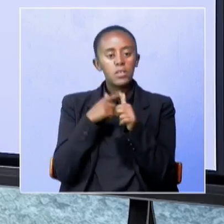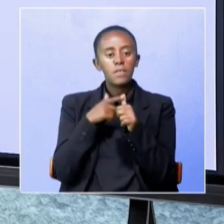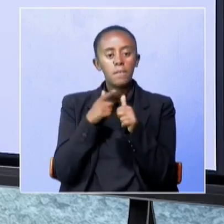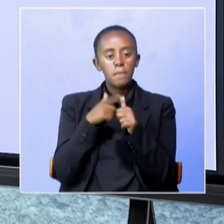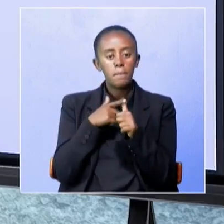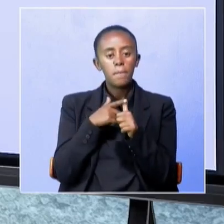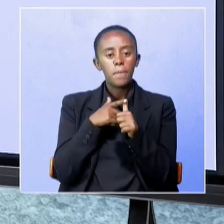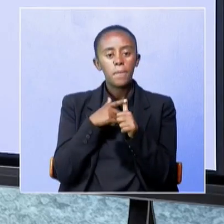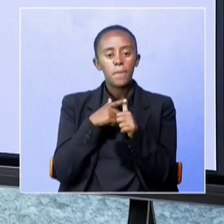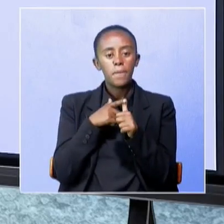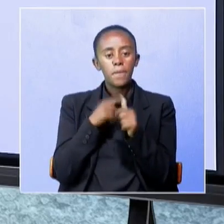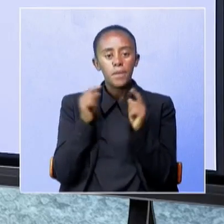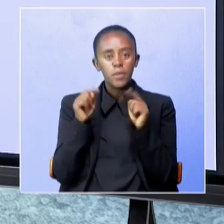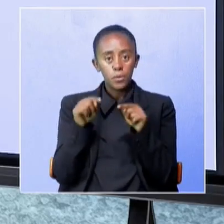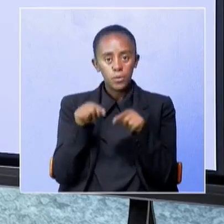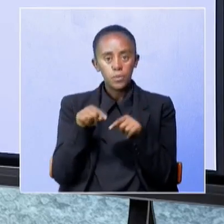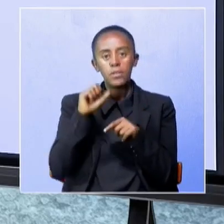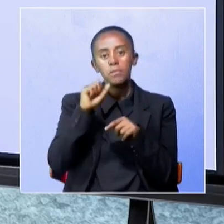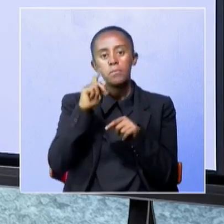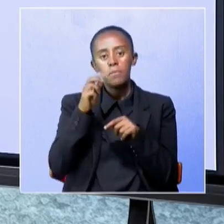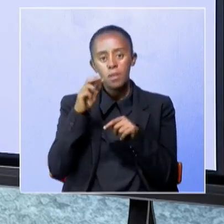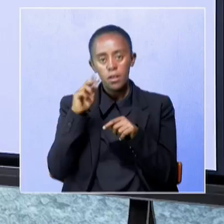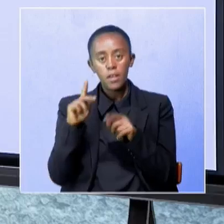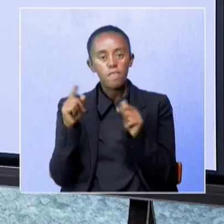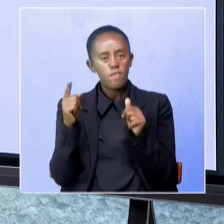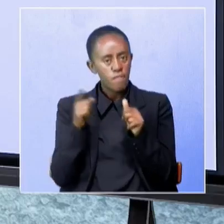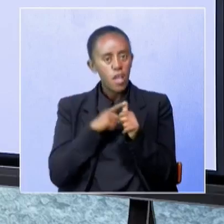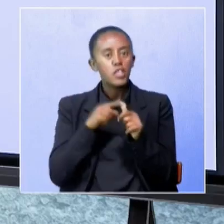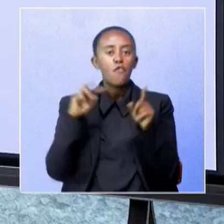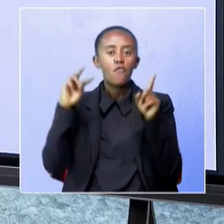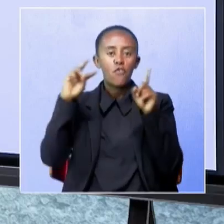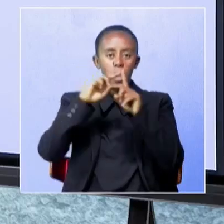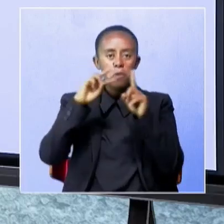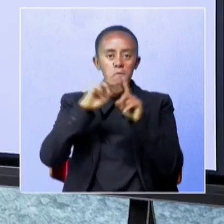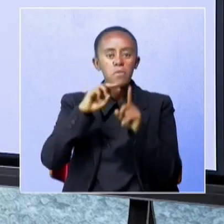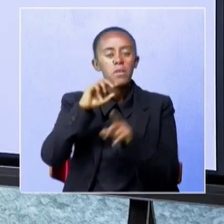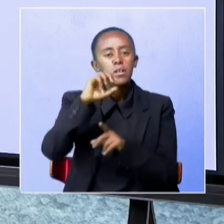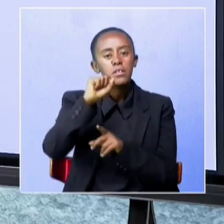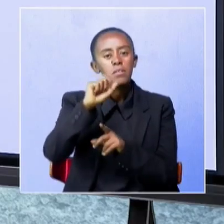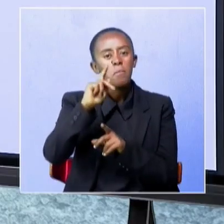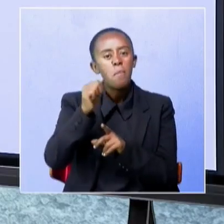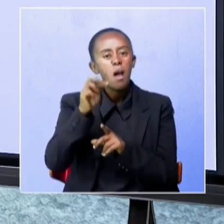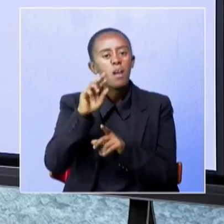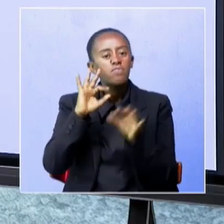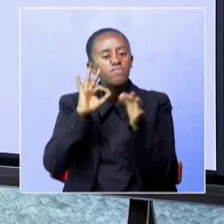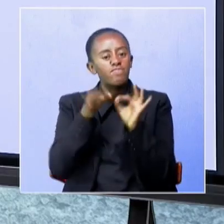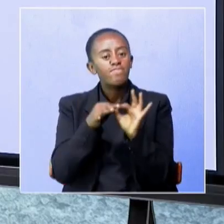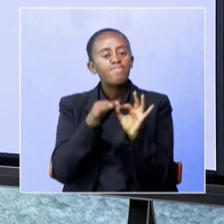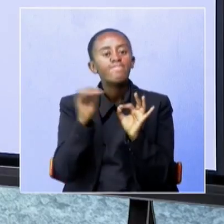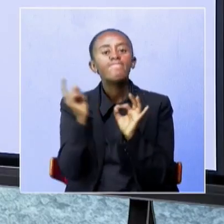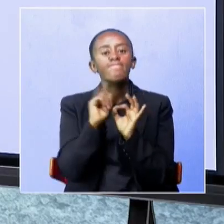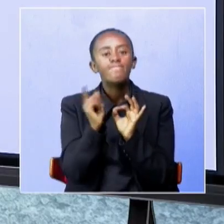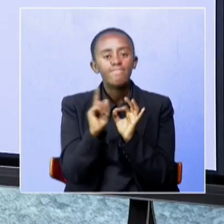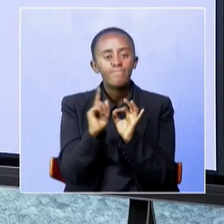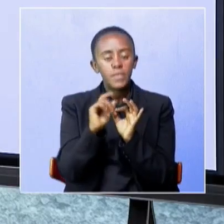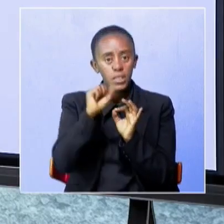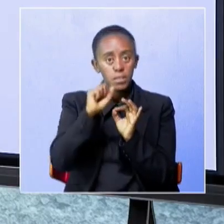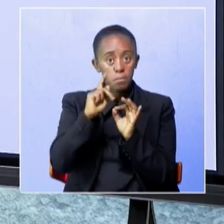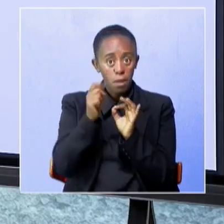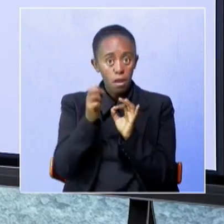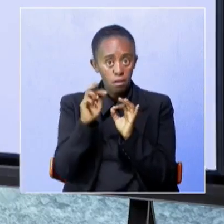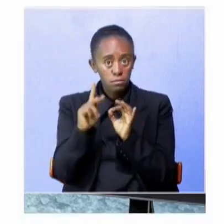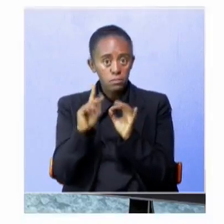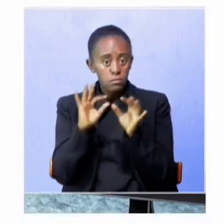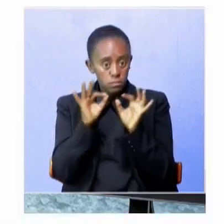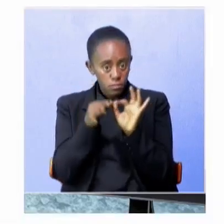going to focus on today. That is the first vocabulary. So what is the meaning of spark? Spark means